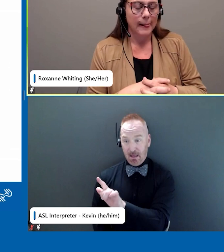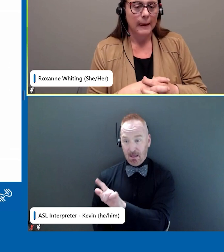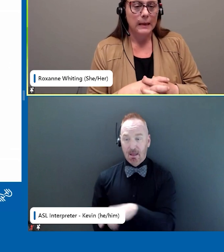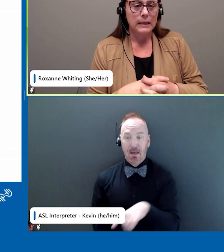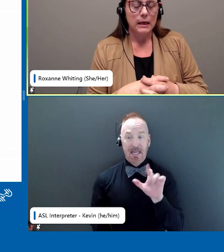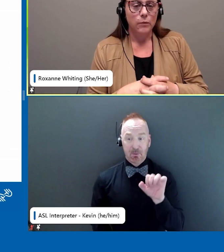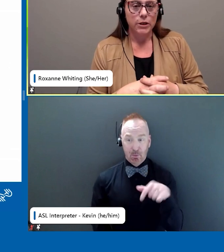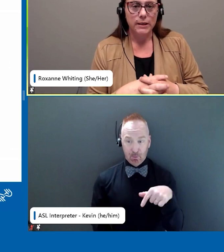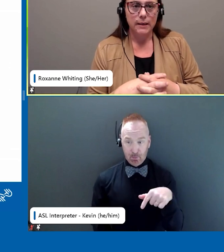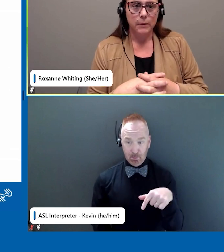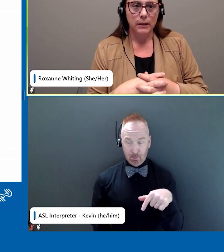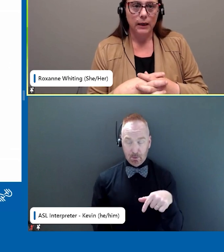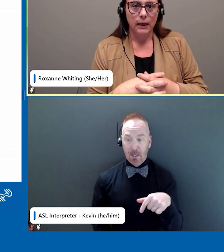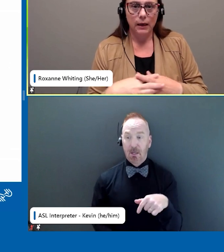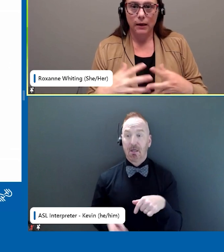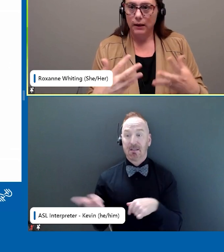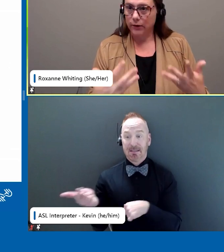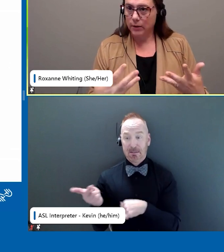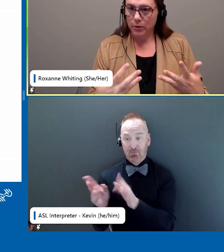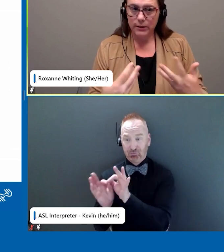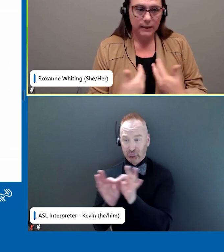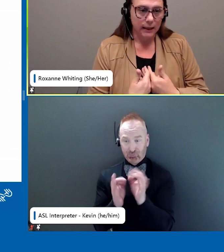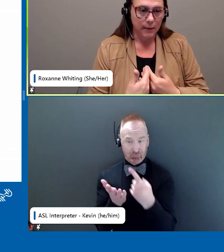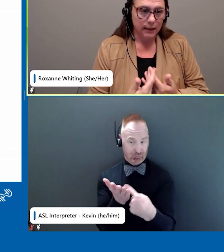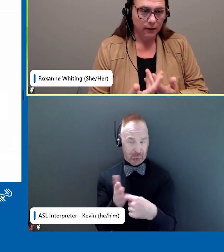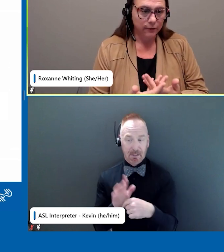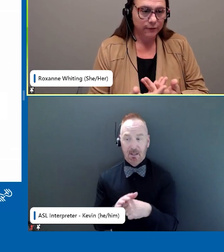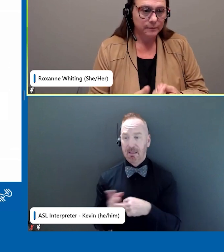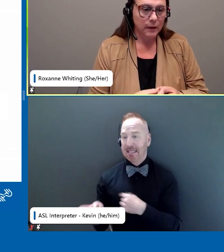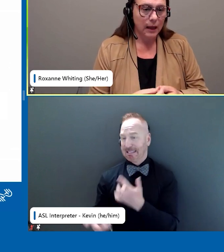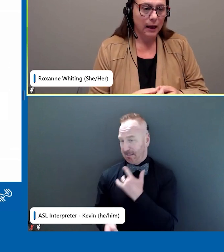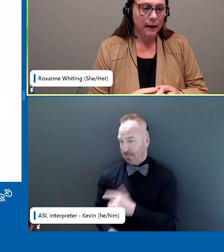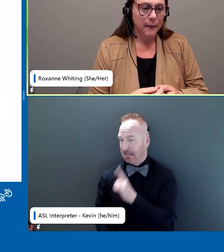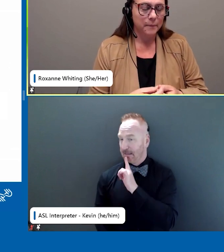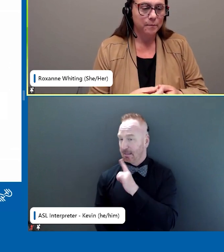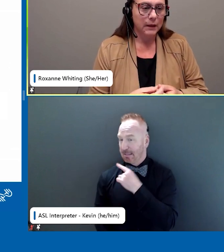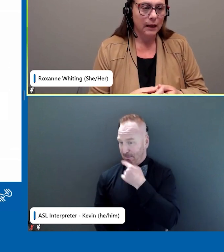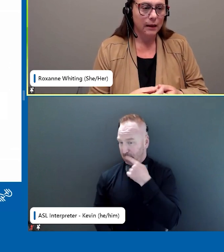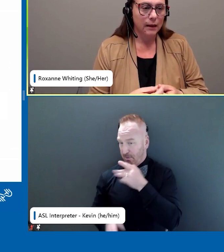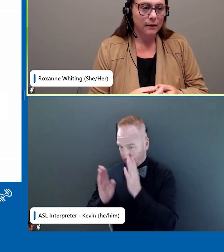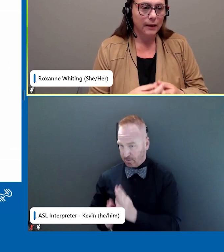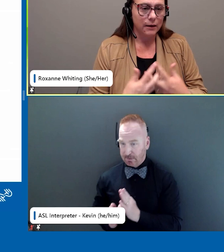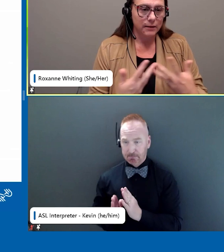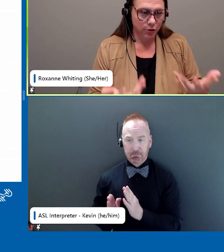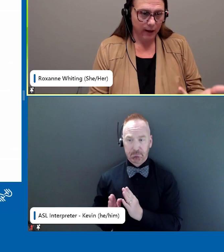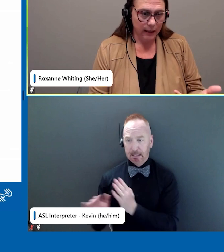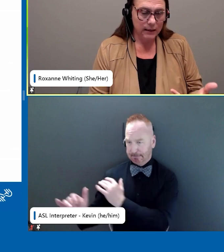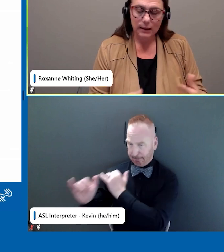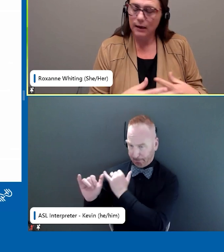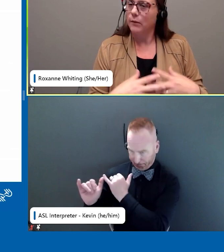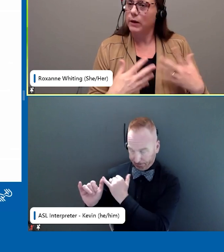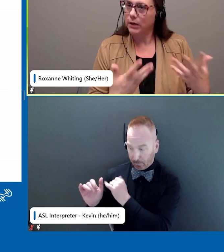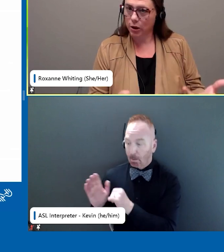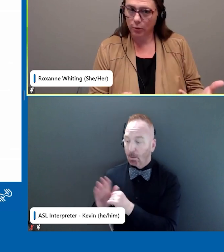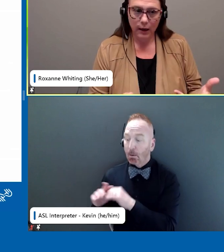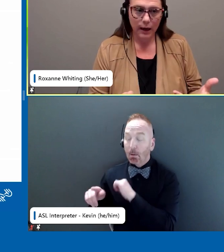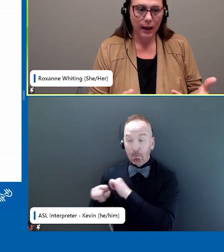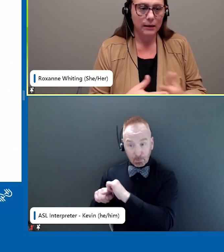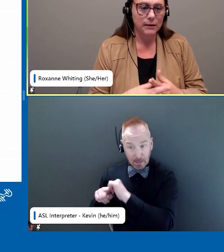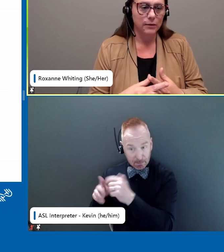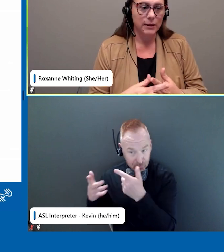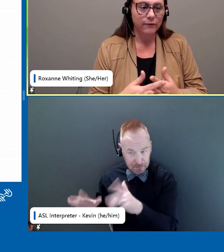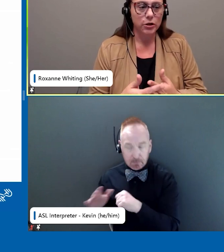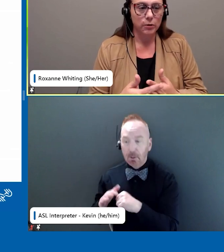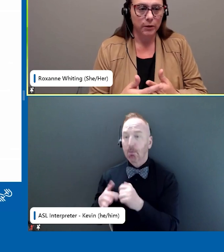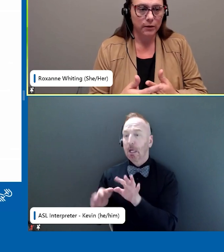interpreter, which is typically a hearing person like myself that is trained, and we interpret.